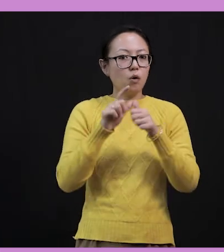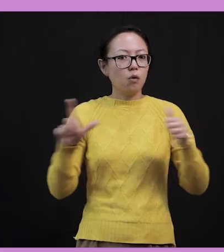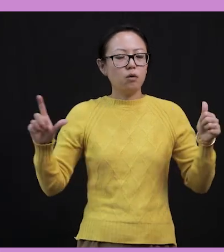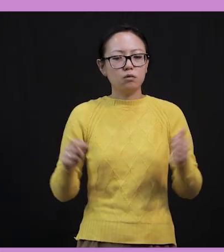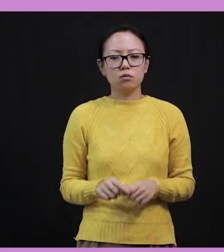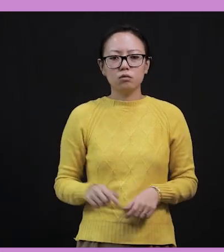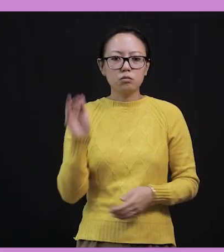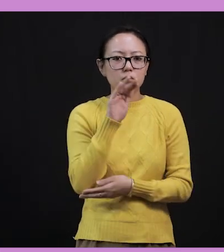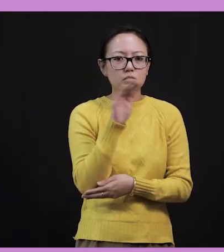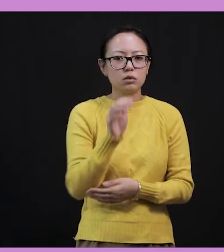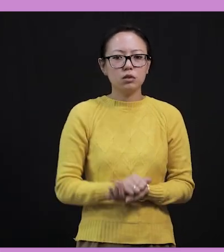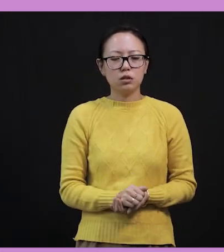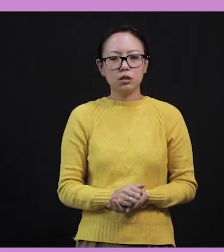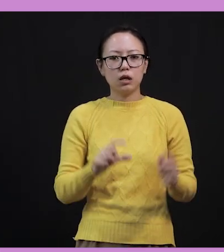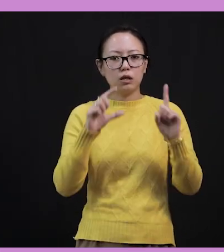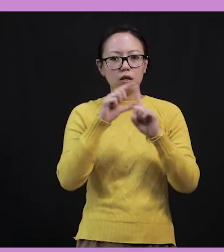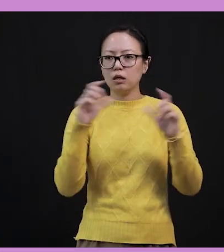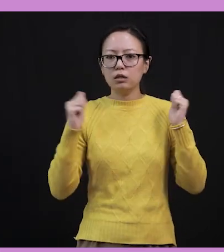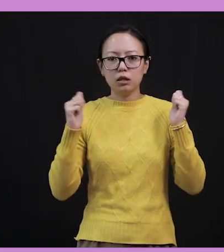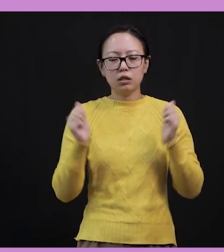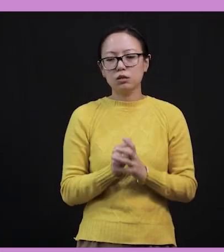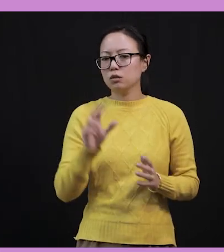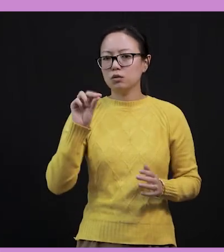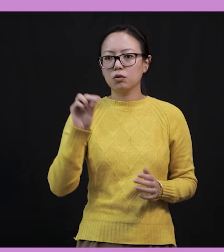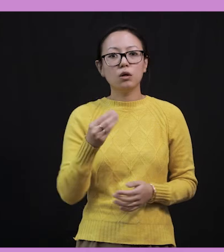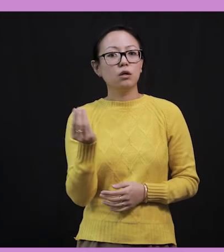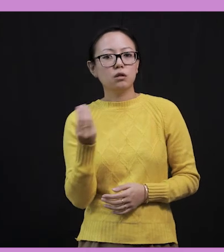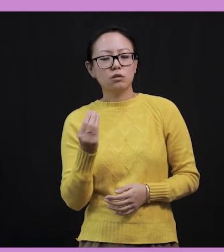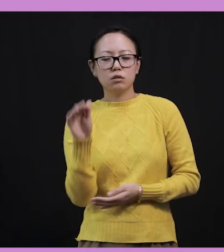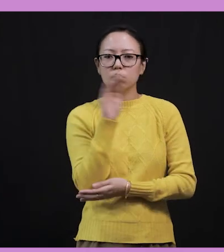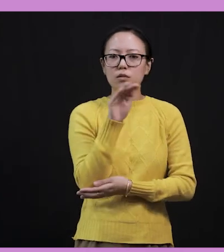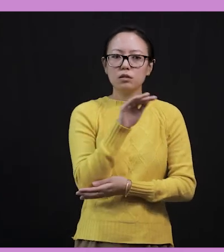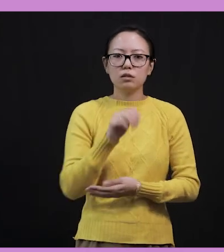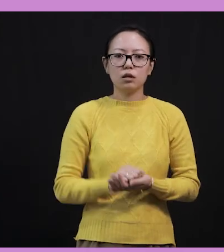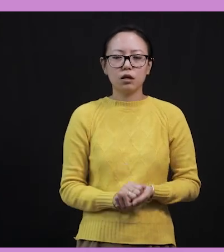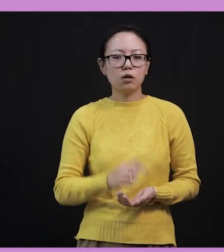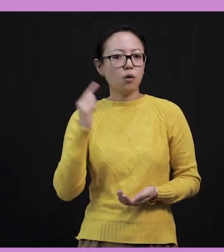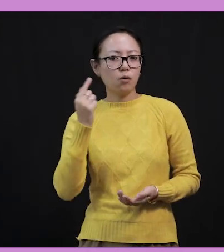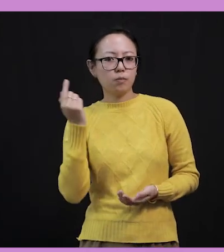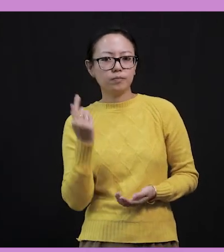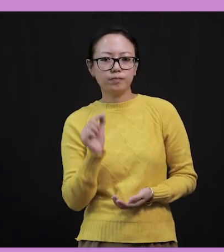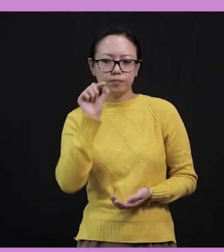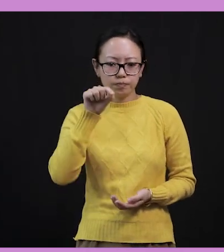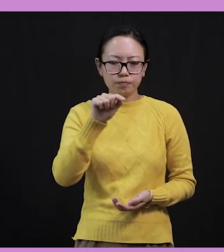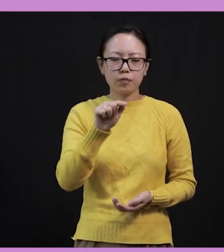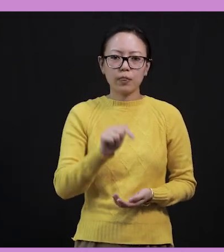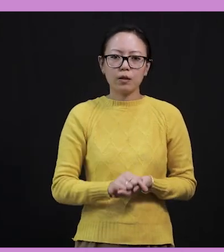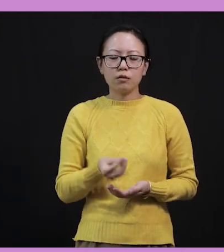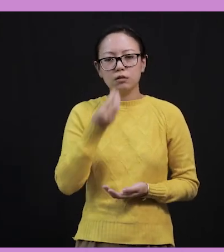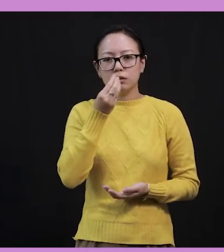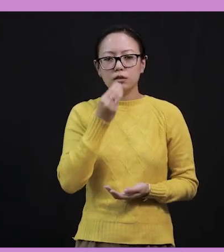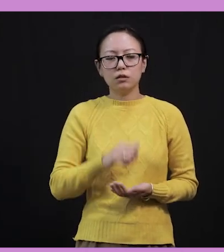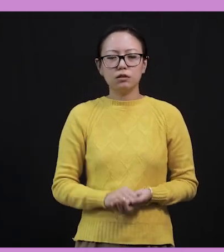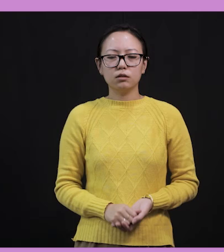are dangerous. There are snake which is a garden snake which is harmless and just feeds on the insects. So that